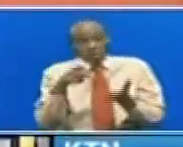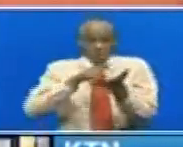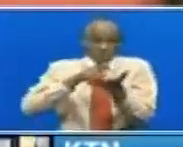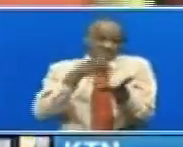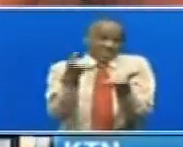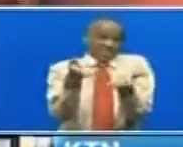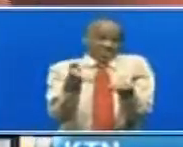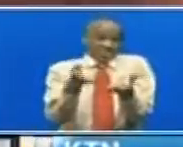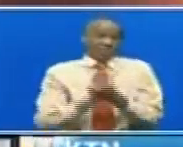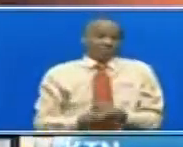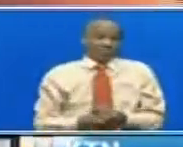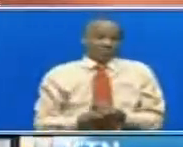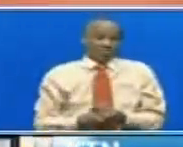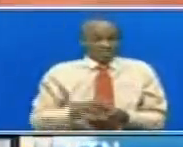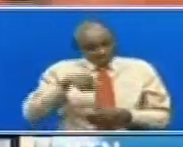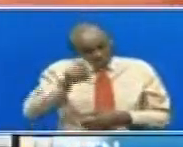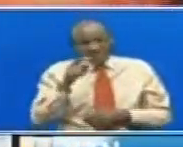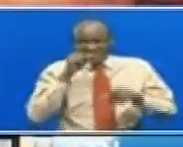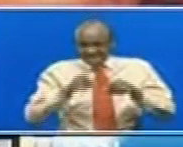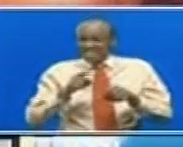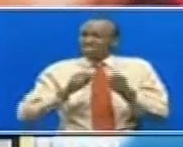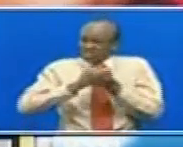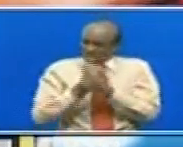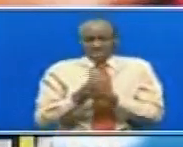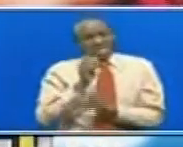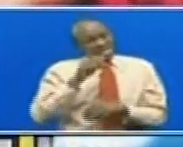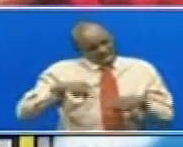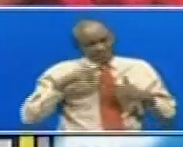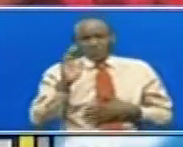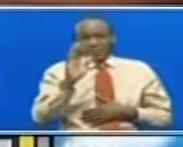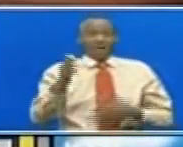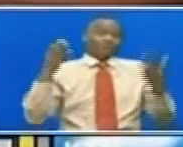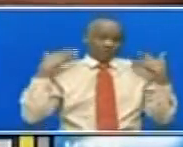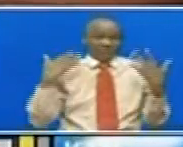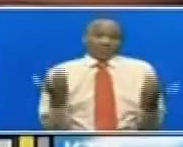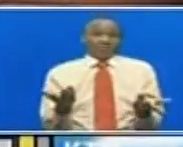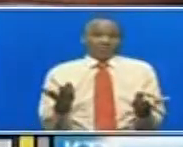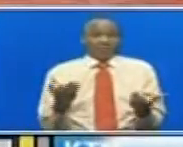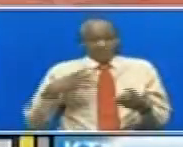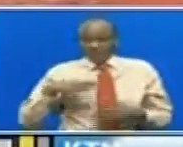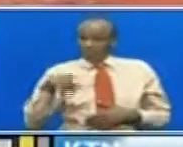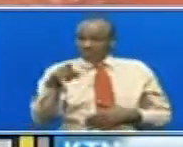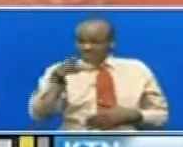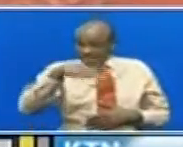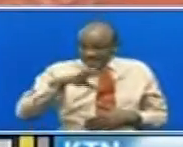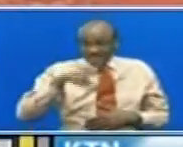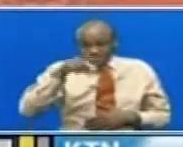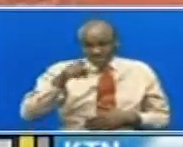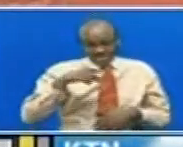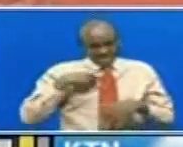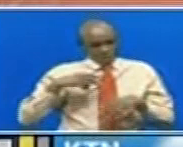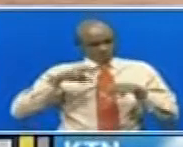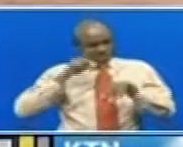the fact that exposure to lead may have changed their lives for the worst forever, to the residents, the investigative piece